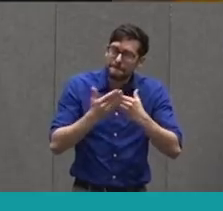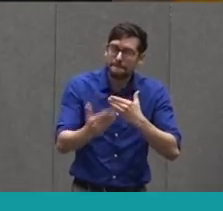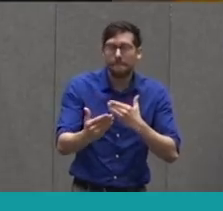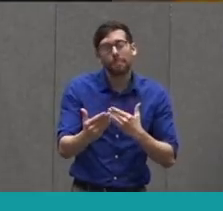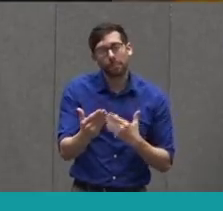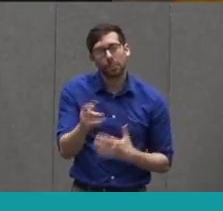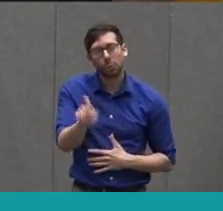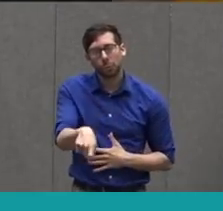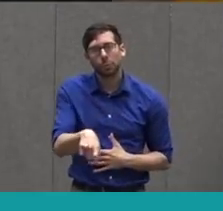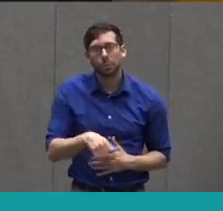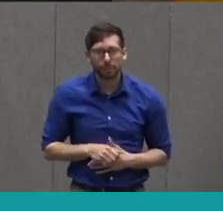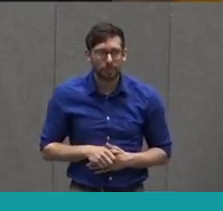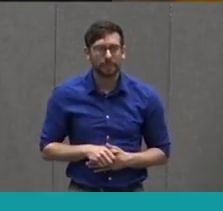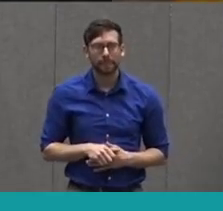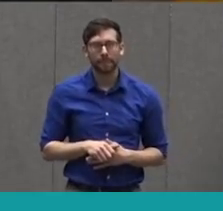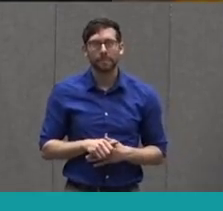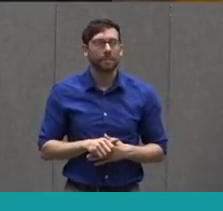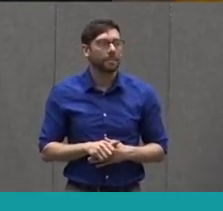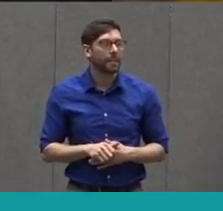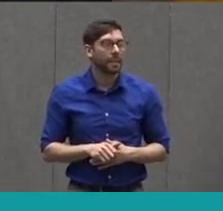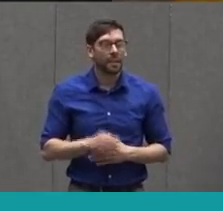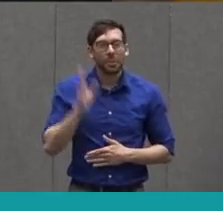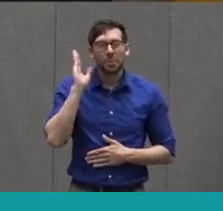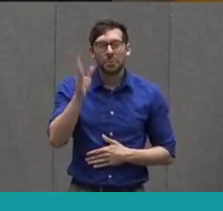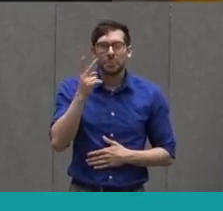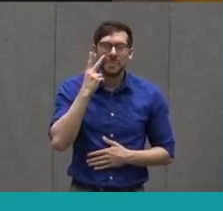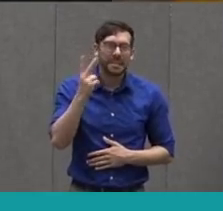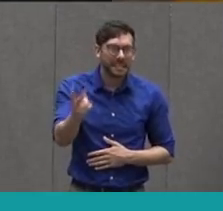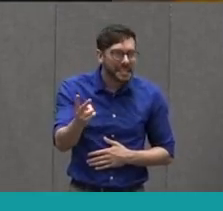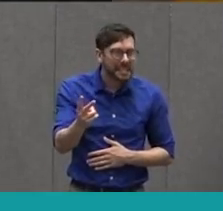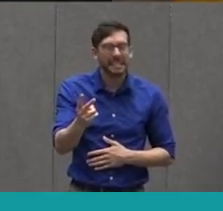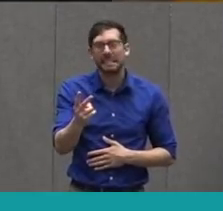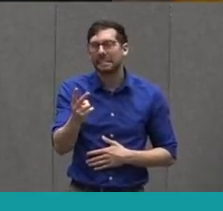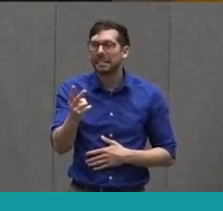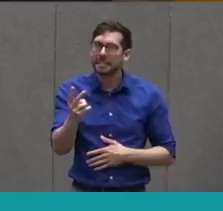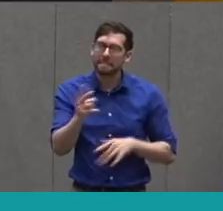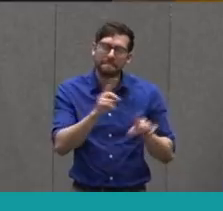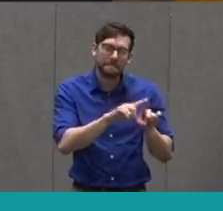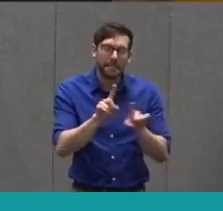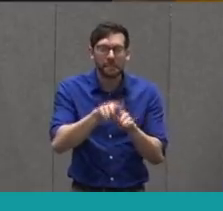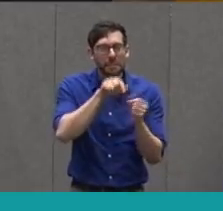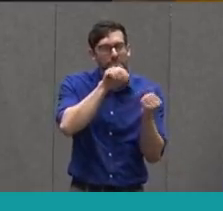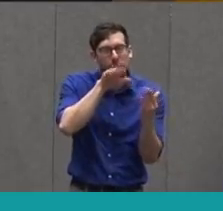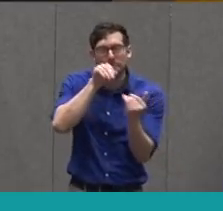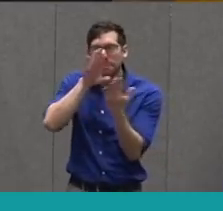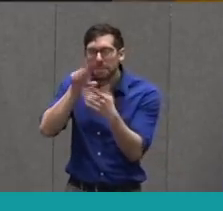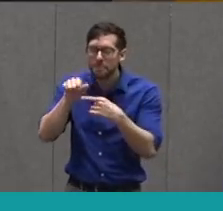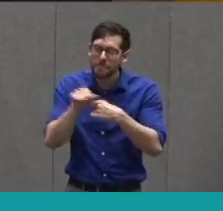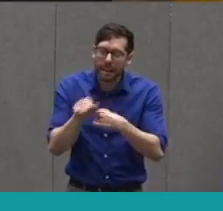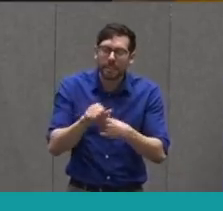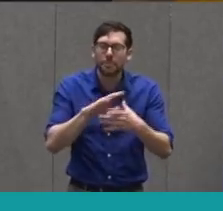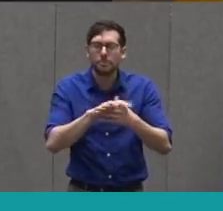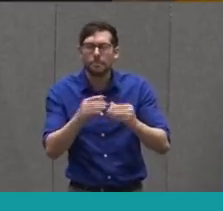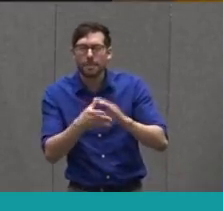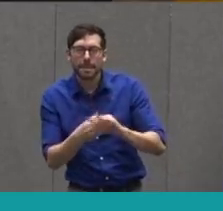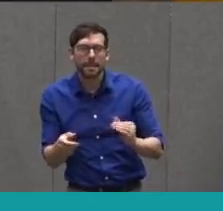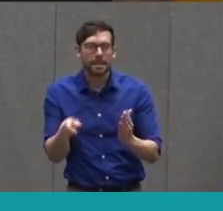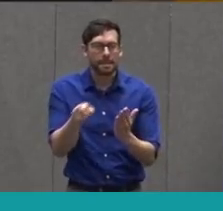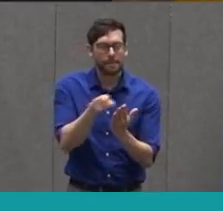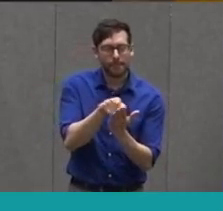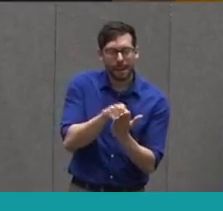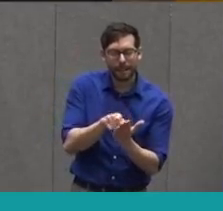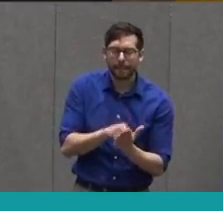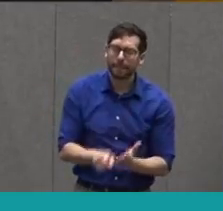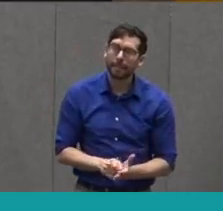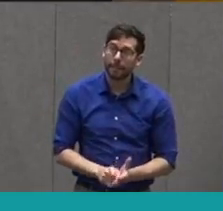do stories and writing all through At Home with APS, but we're really hoping that you will share some of those with us as we go